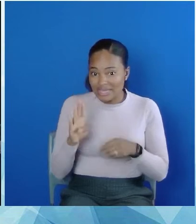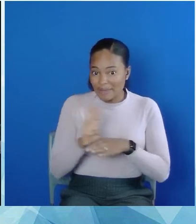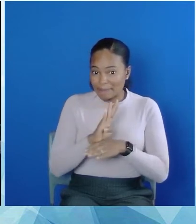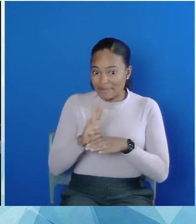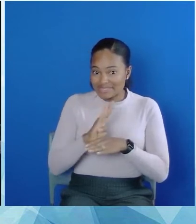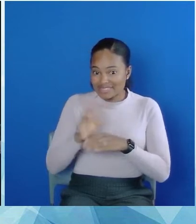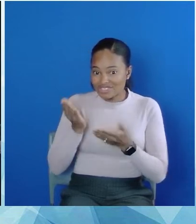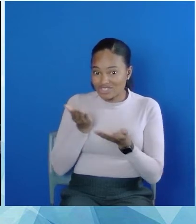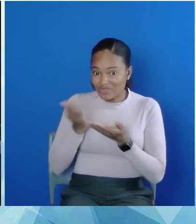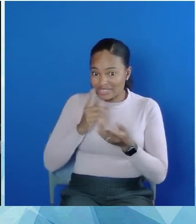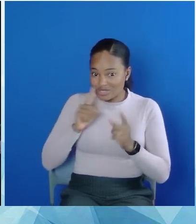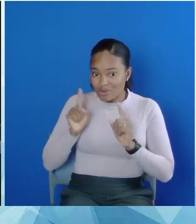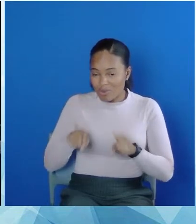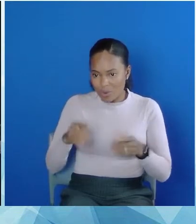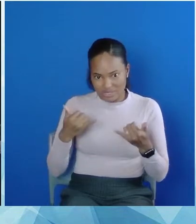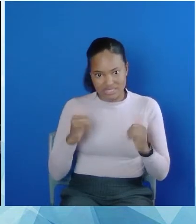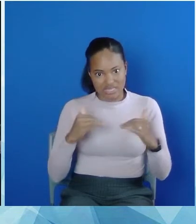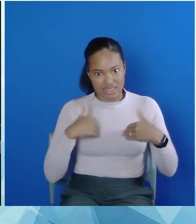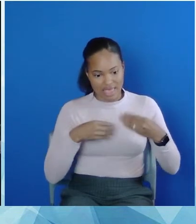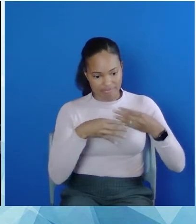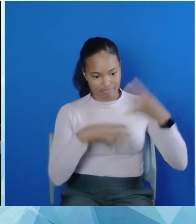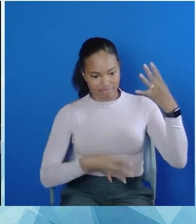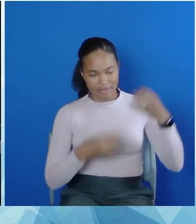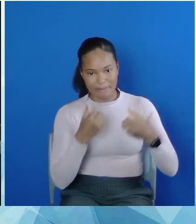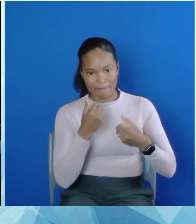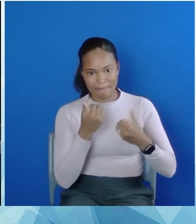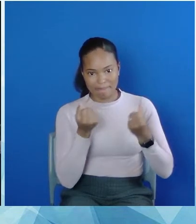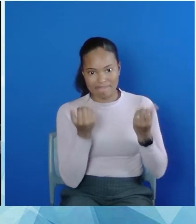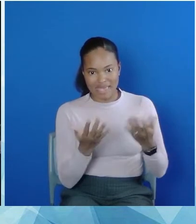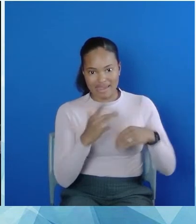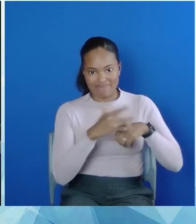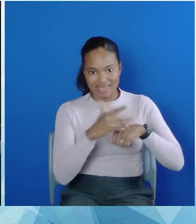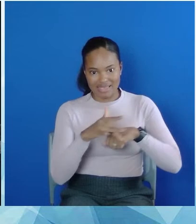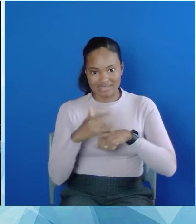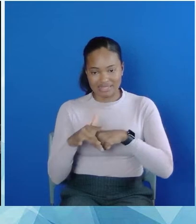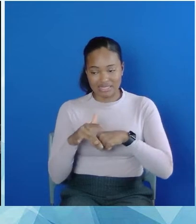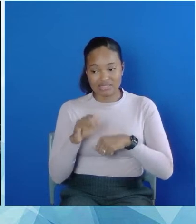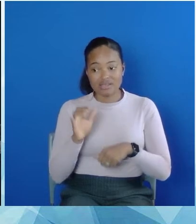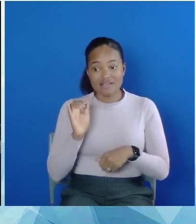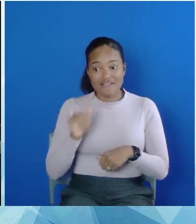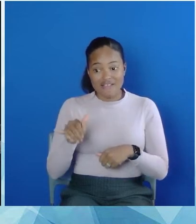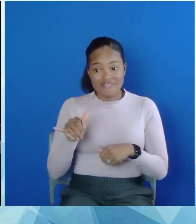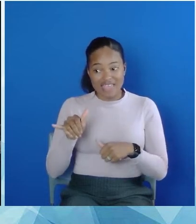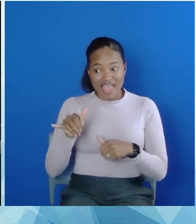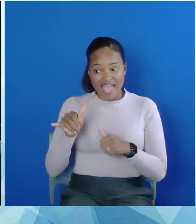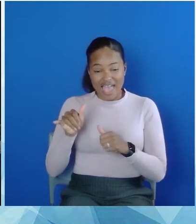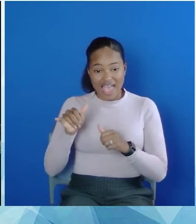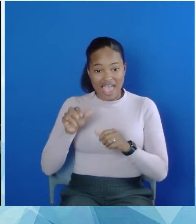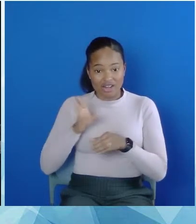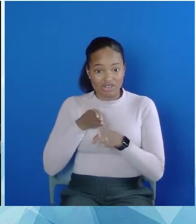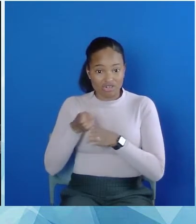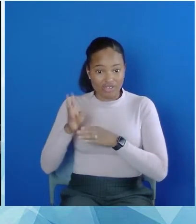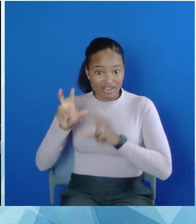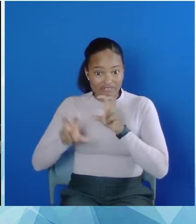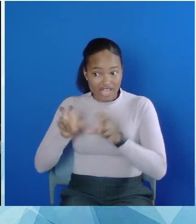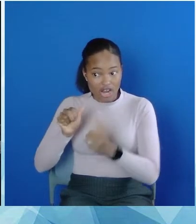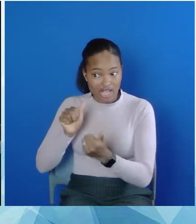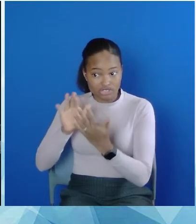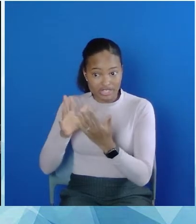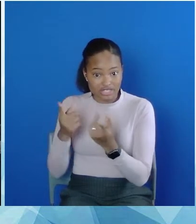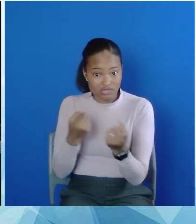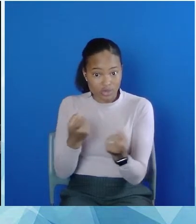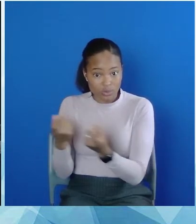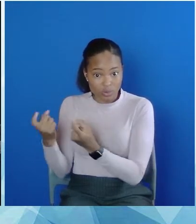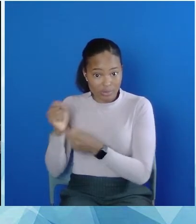report, we still have a number of vacancies to fill. So that not only addresses recruitment, but we also need to be able to focus on retention